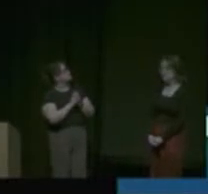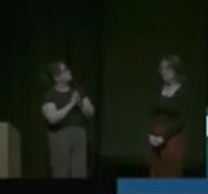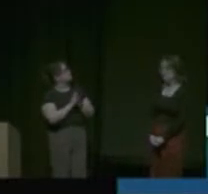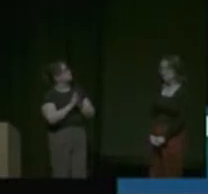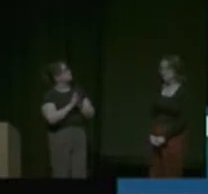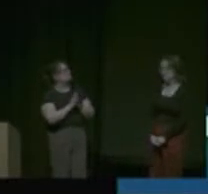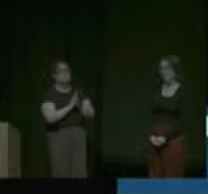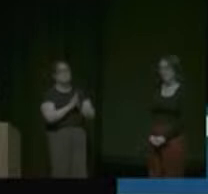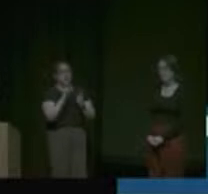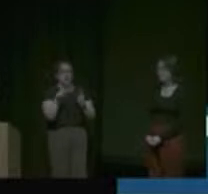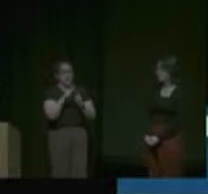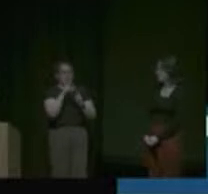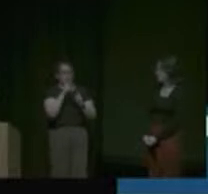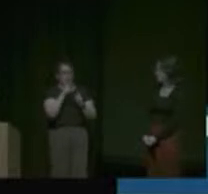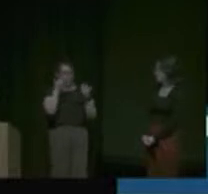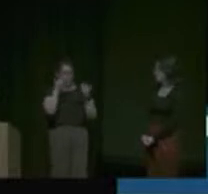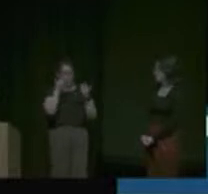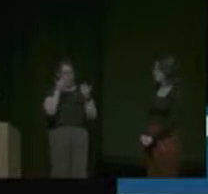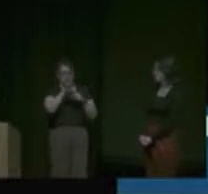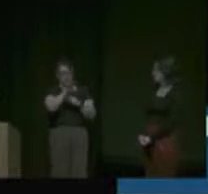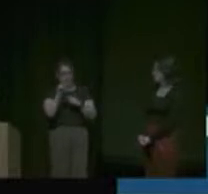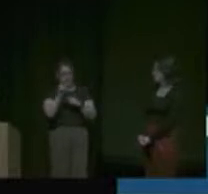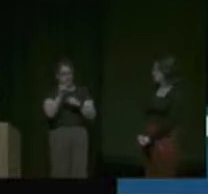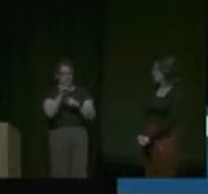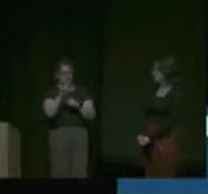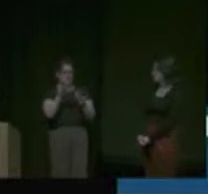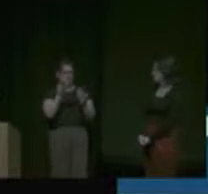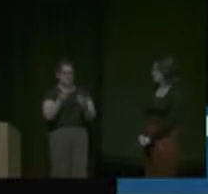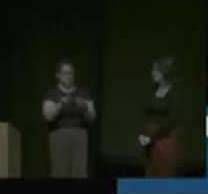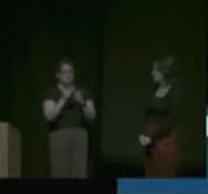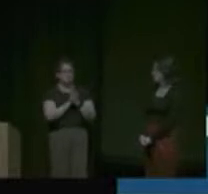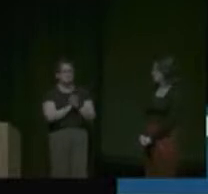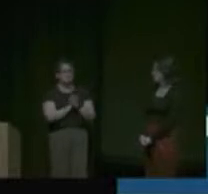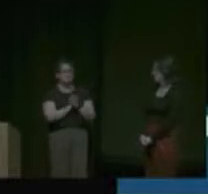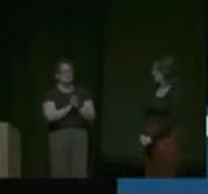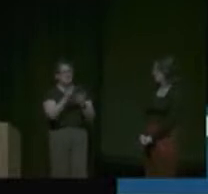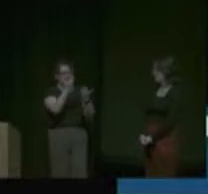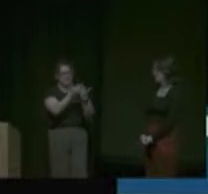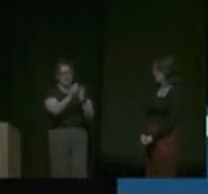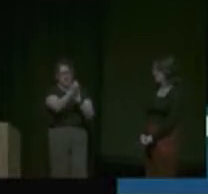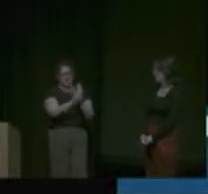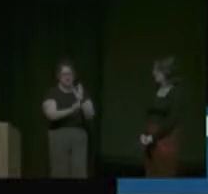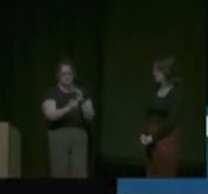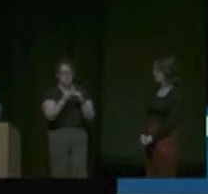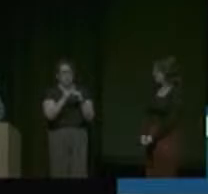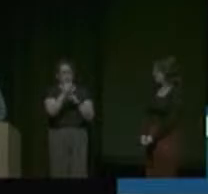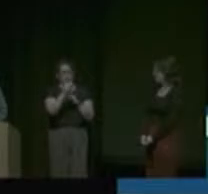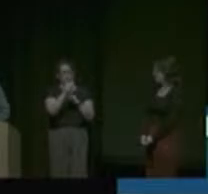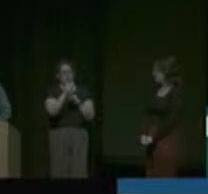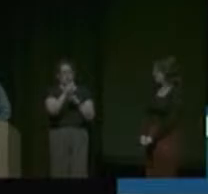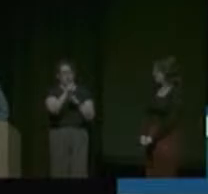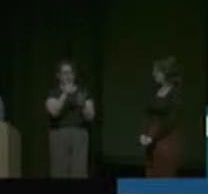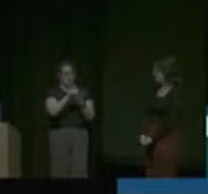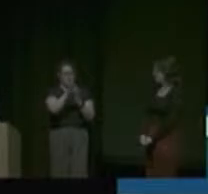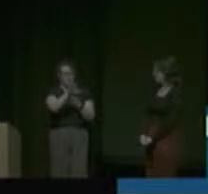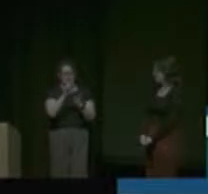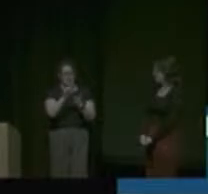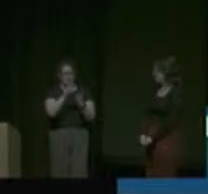So a little bit about us, a couple more facts here. We completed over 1,500 remediation